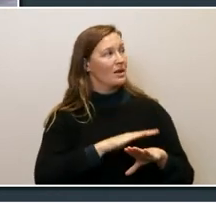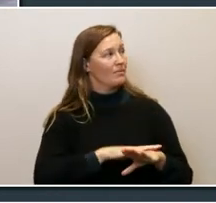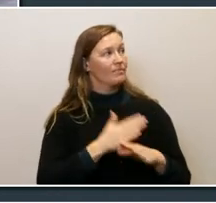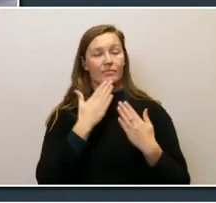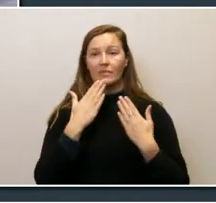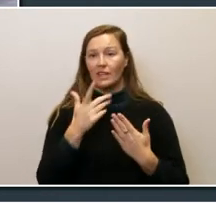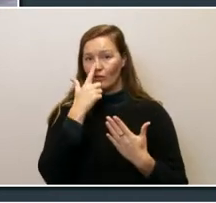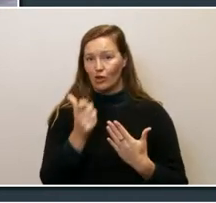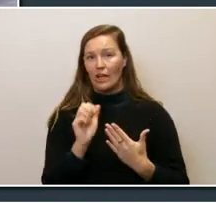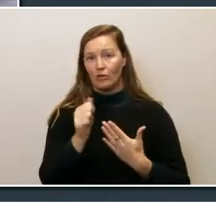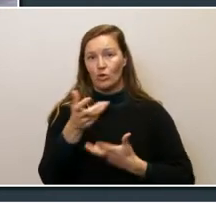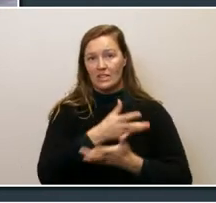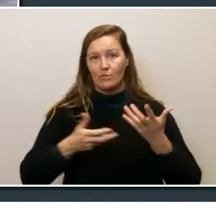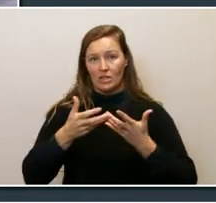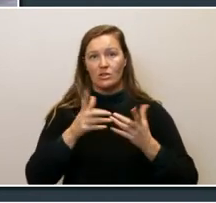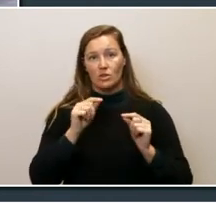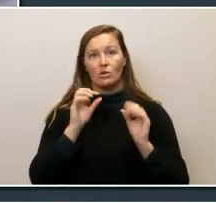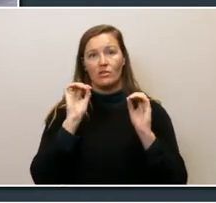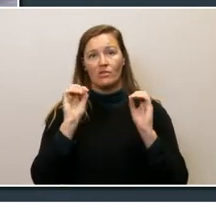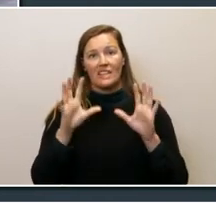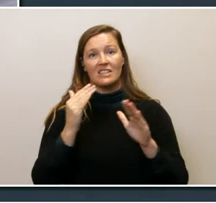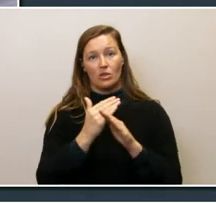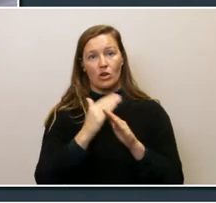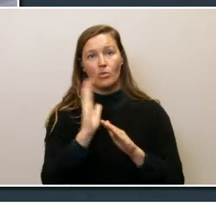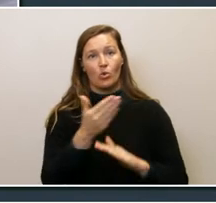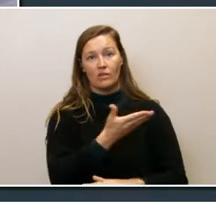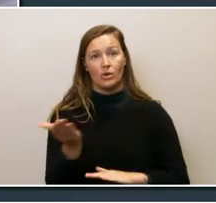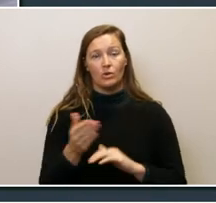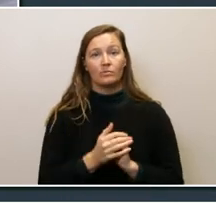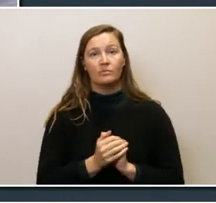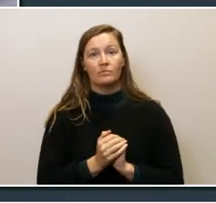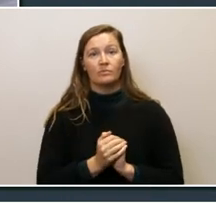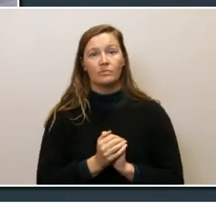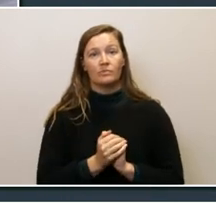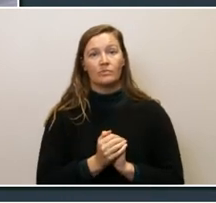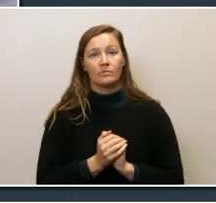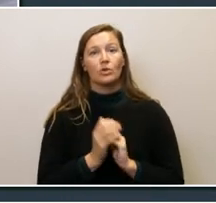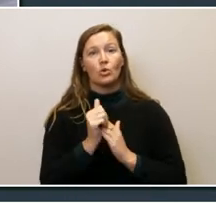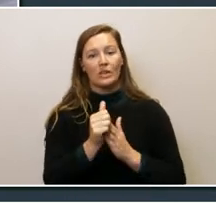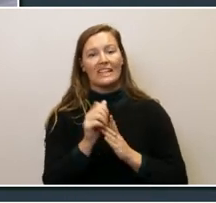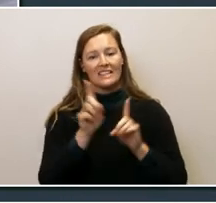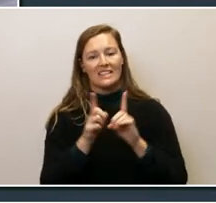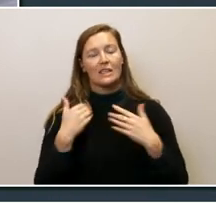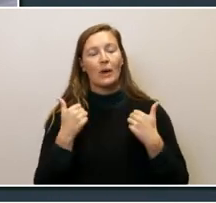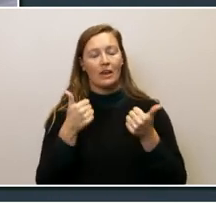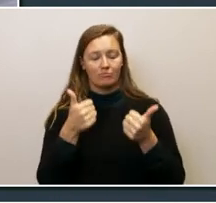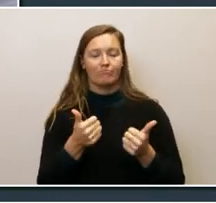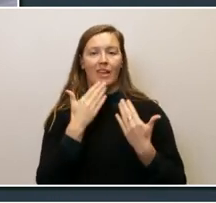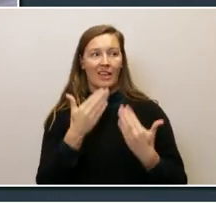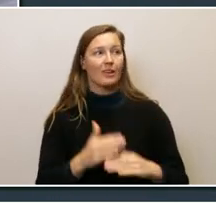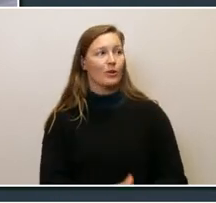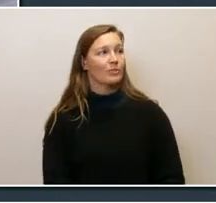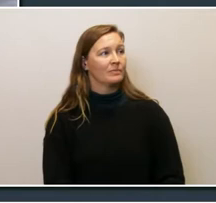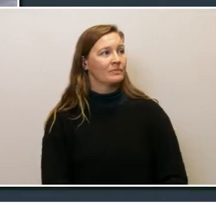time. Thank you, and good luck with your deliberations. You do a fantastic job, all of you, and you lead our city well. Thank you very